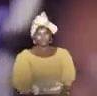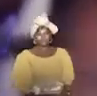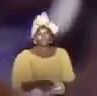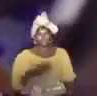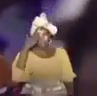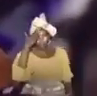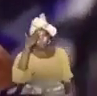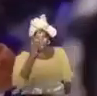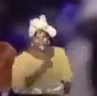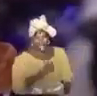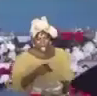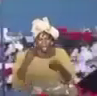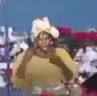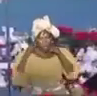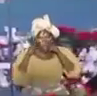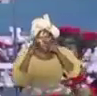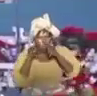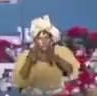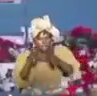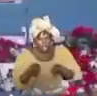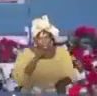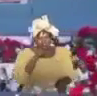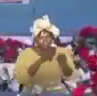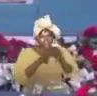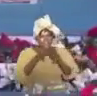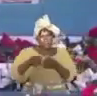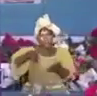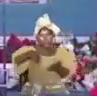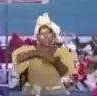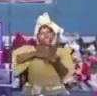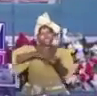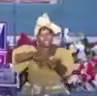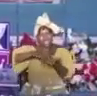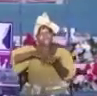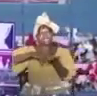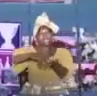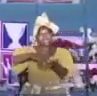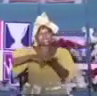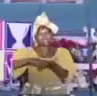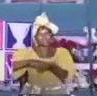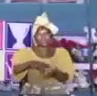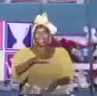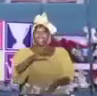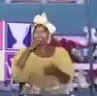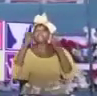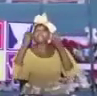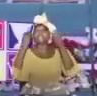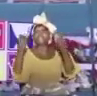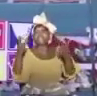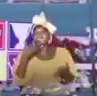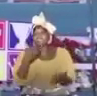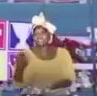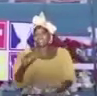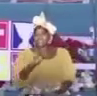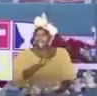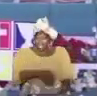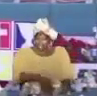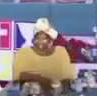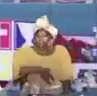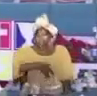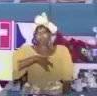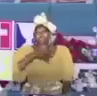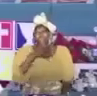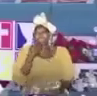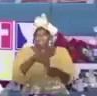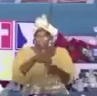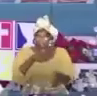While I watch several people dancing to the praise and worship powerfully, among the many things that moved in my spirit was,